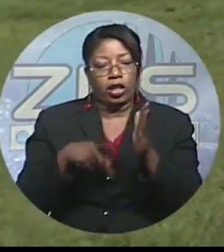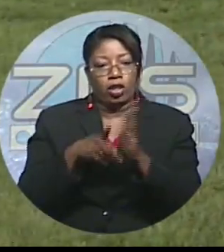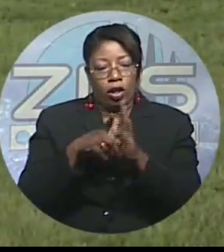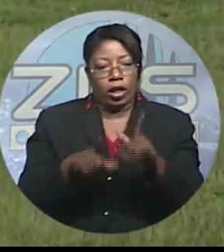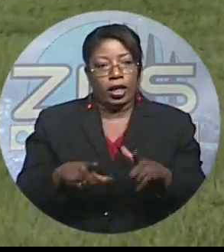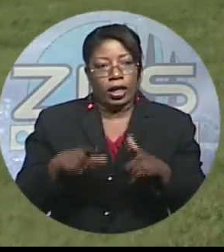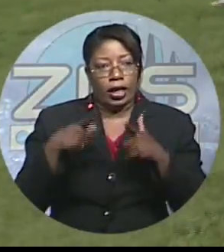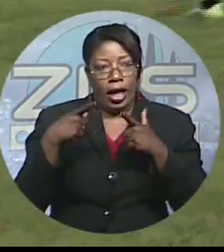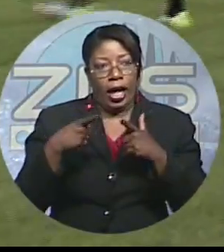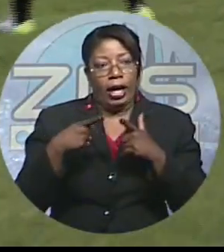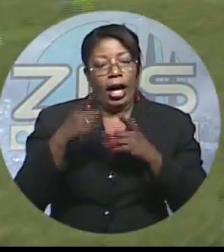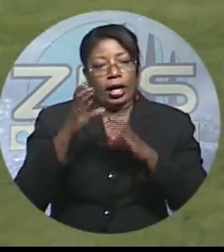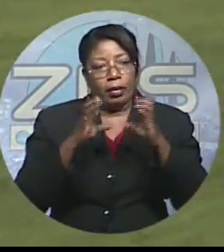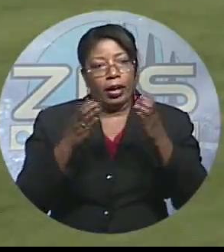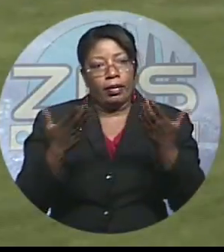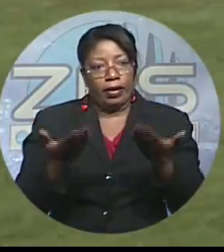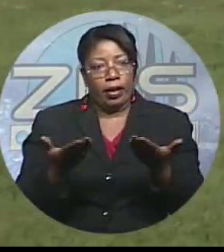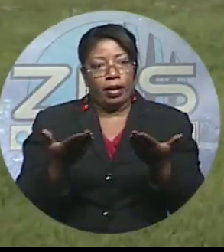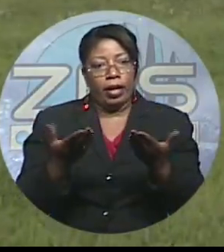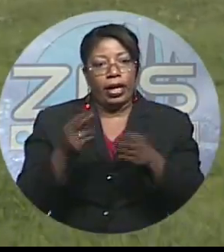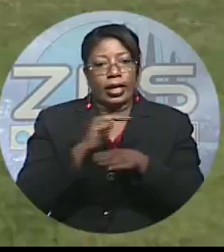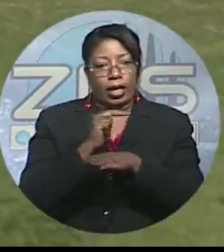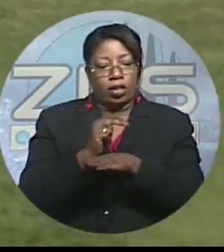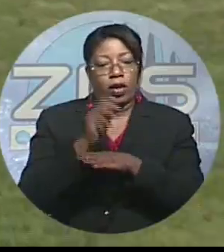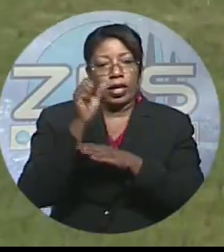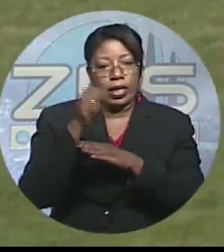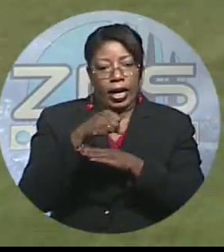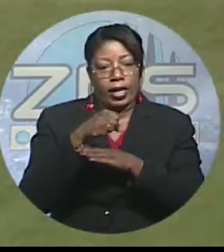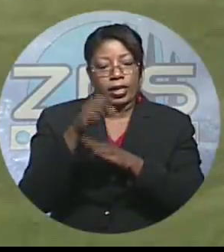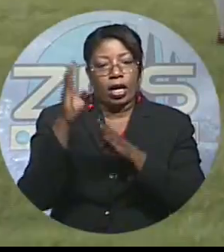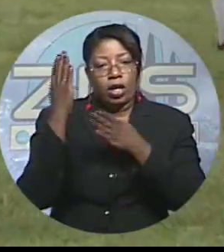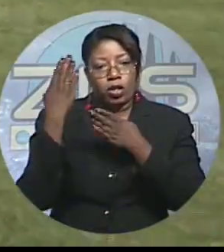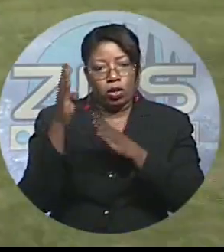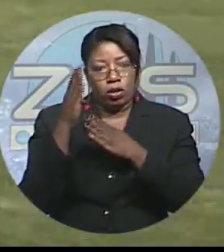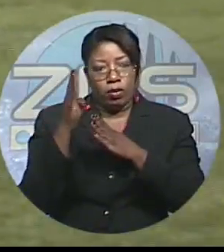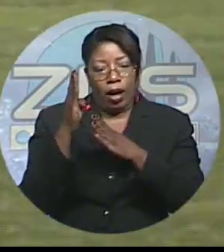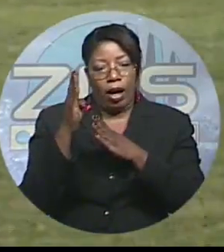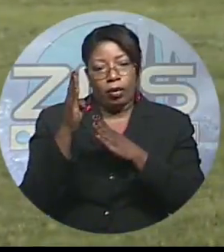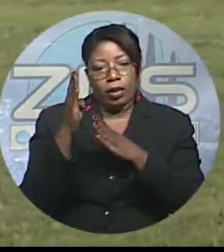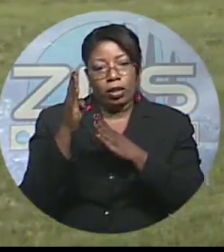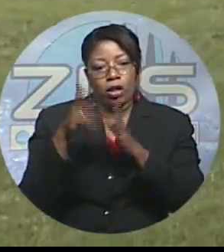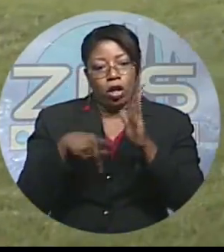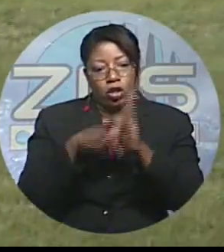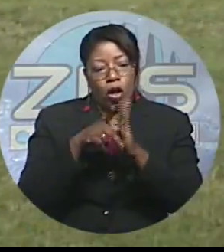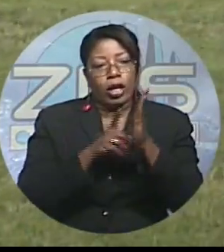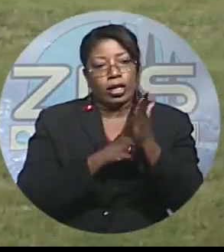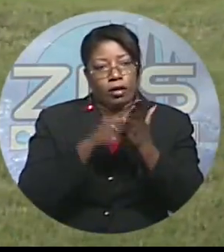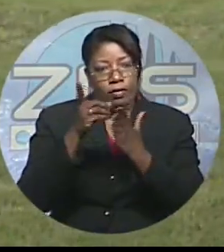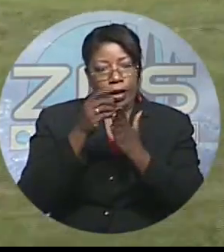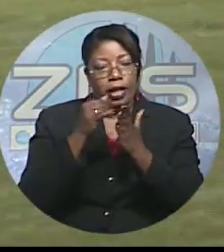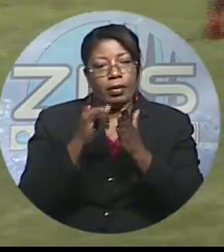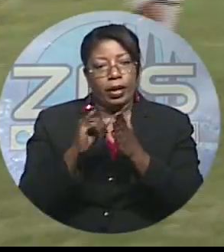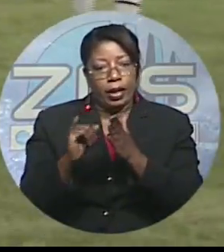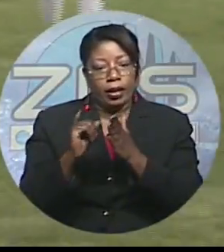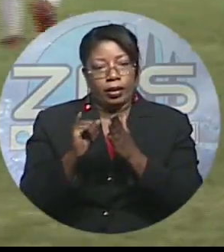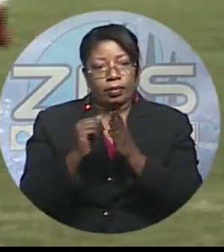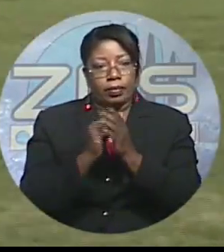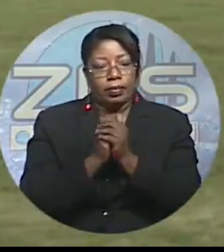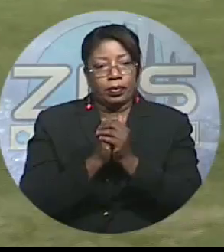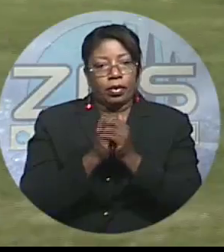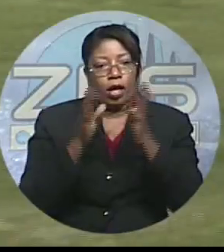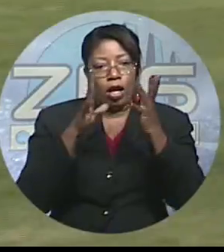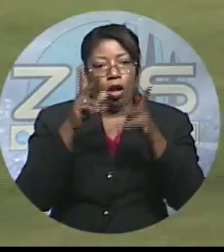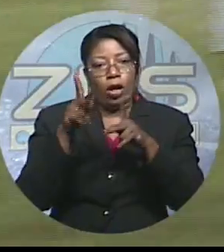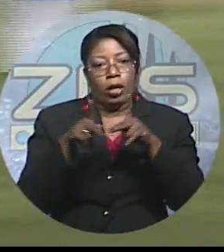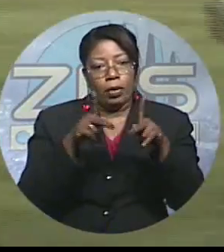very competitive here now. So yeah, it's very good. Soccer's developing in the Bahamas. I mean, I understand the Bahamas ain't that developed with the soccer thing and all that, but a lot of